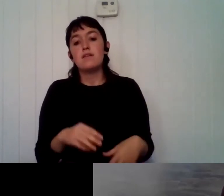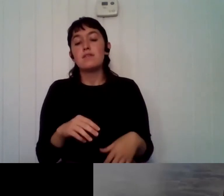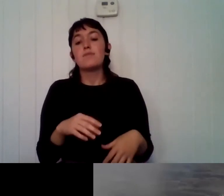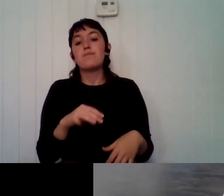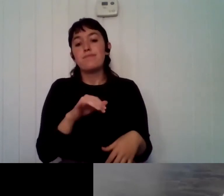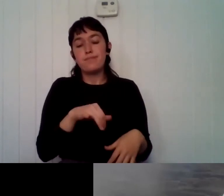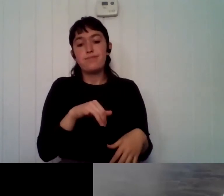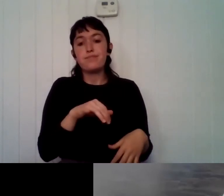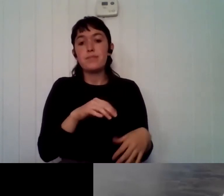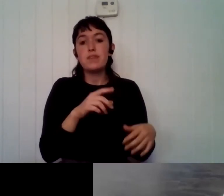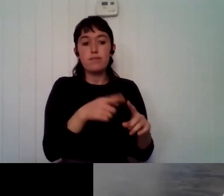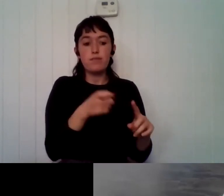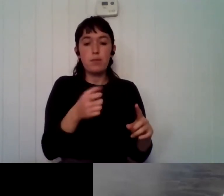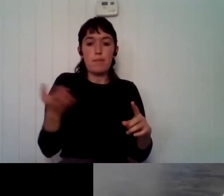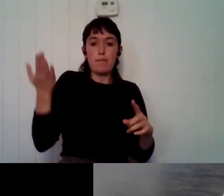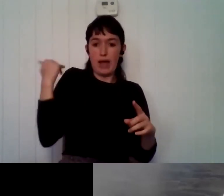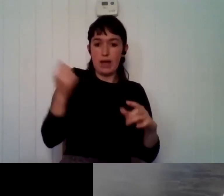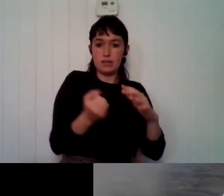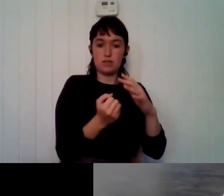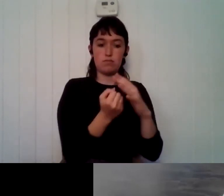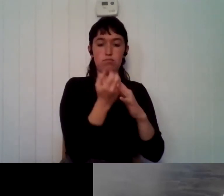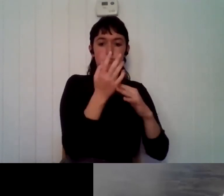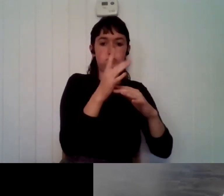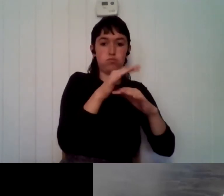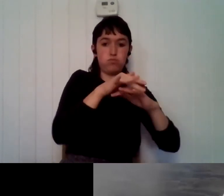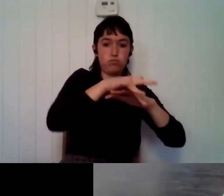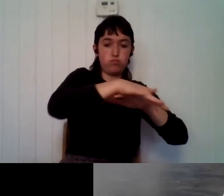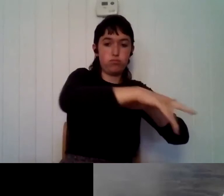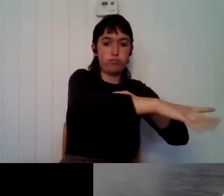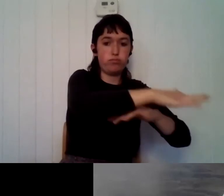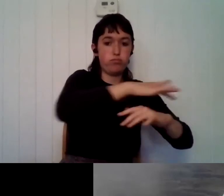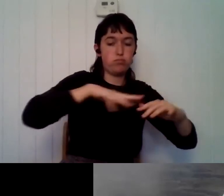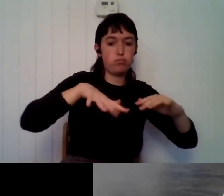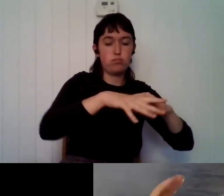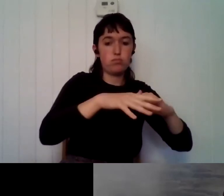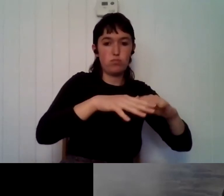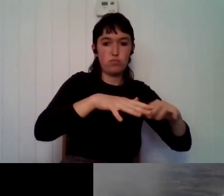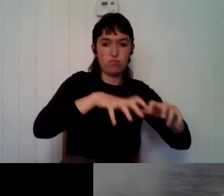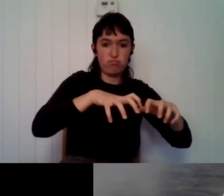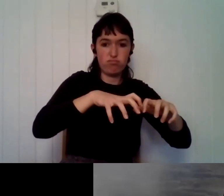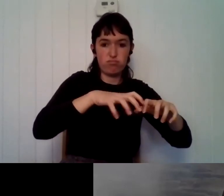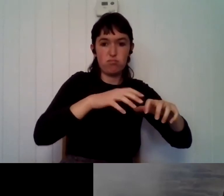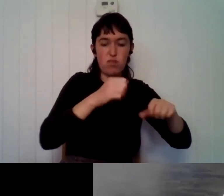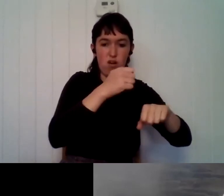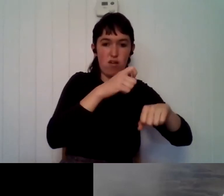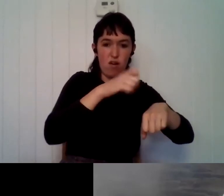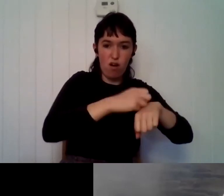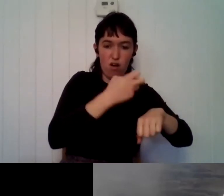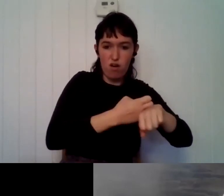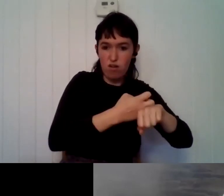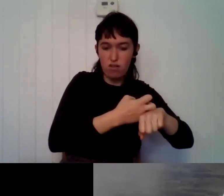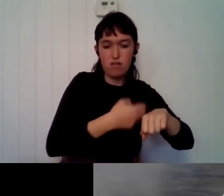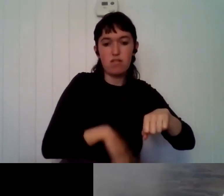accumulated in a cone. Stratovolcanoes are basically these cones in big, because they accumulate a lot of material,